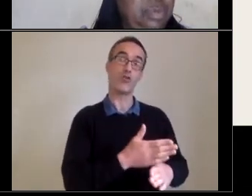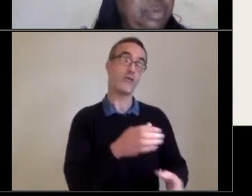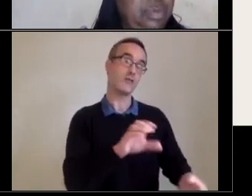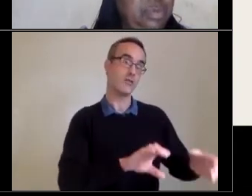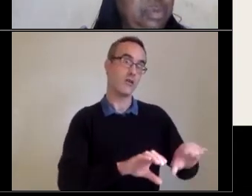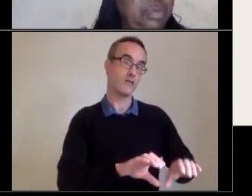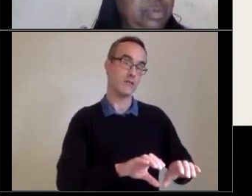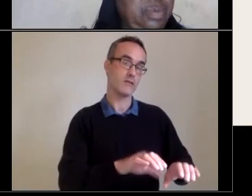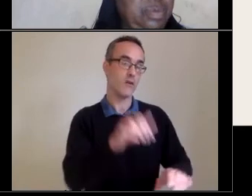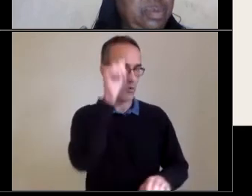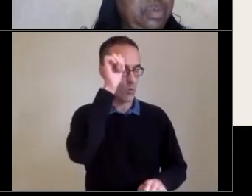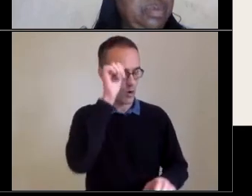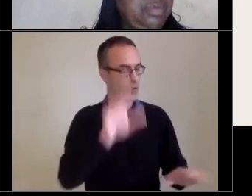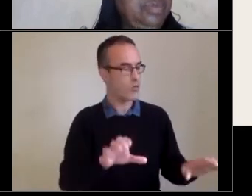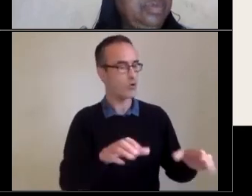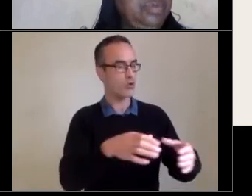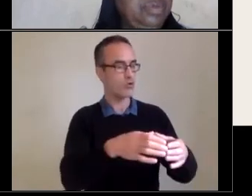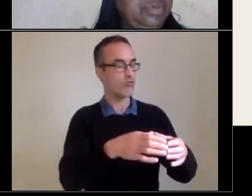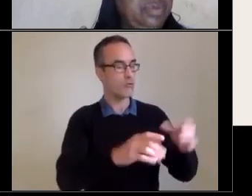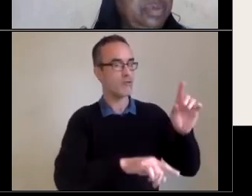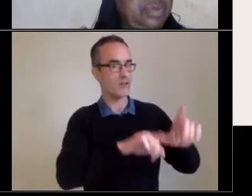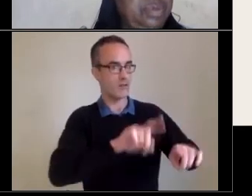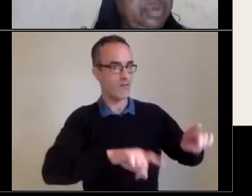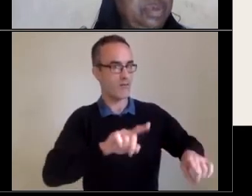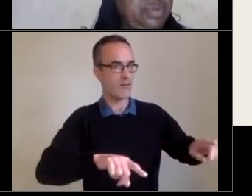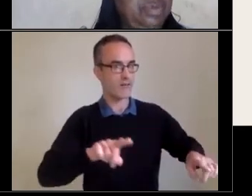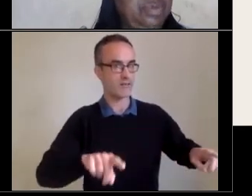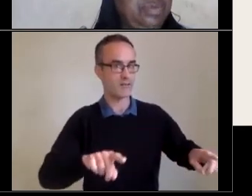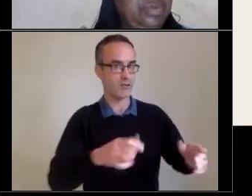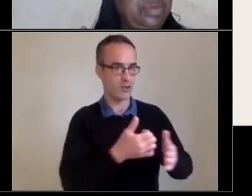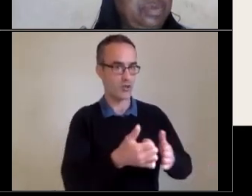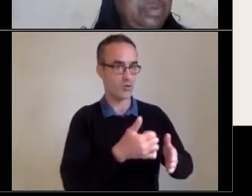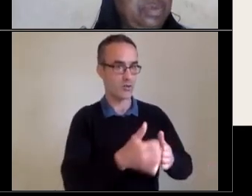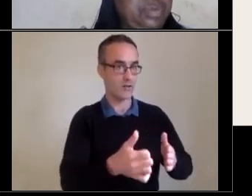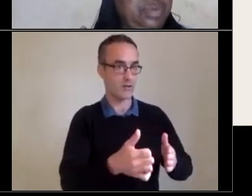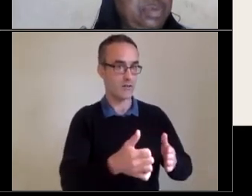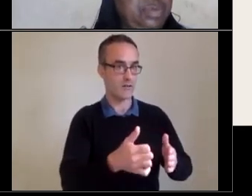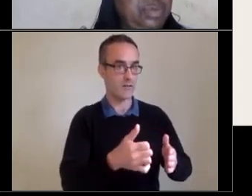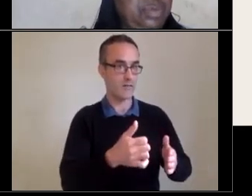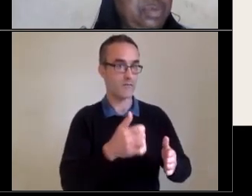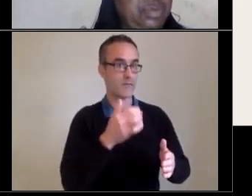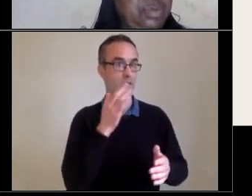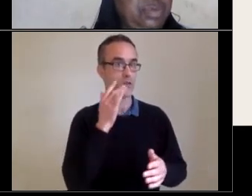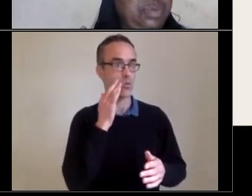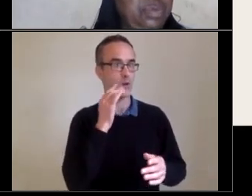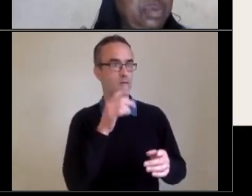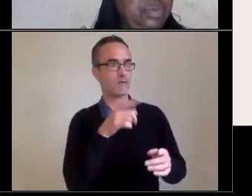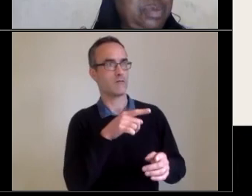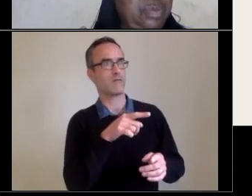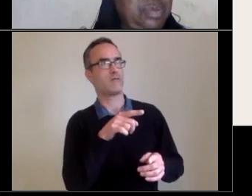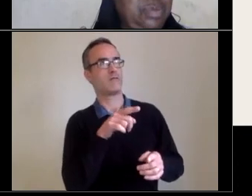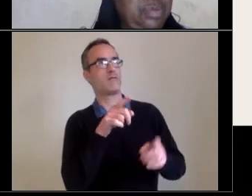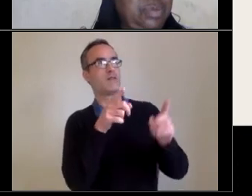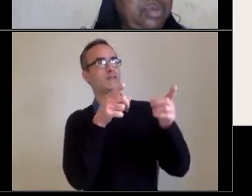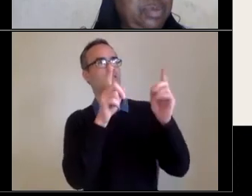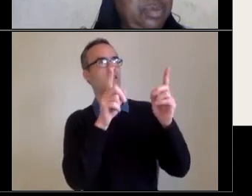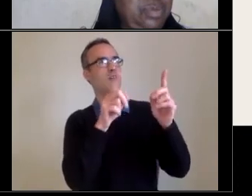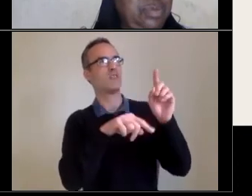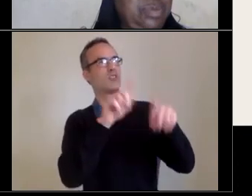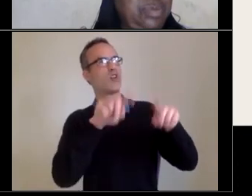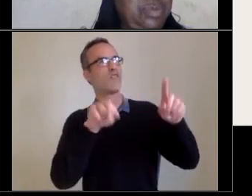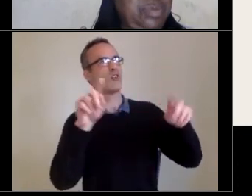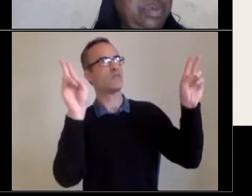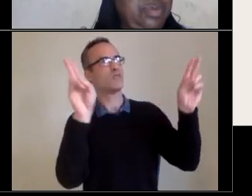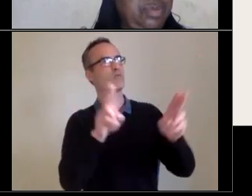groups are typically more diverse and that they become less so as we get into more senior roles. And so I think really